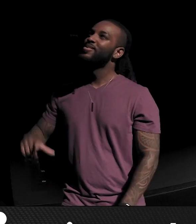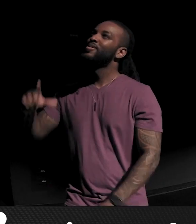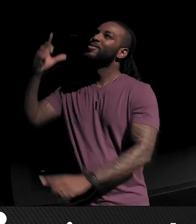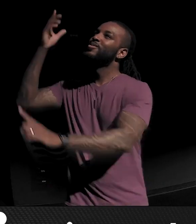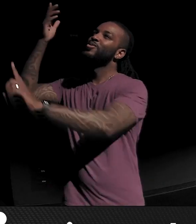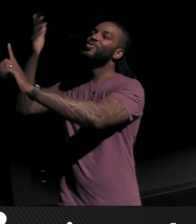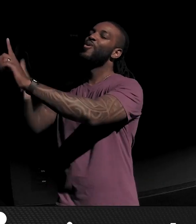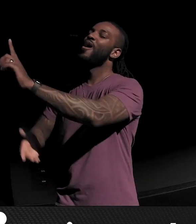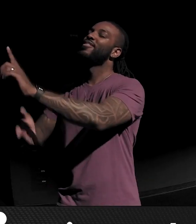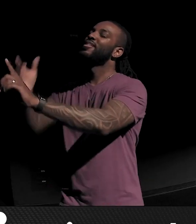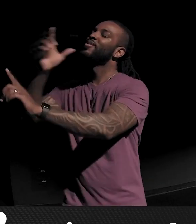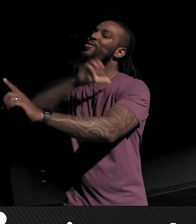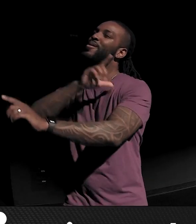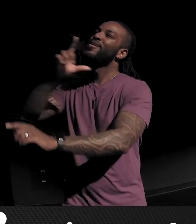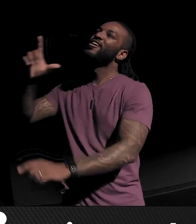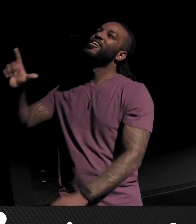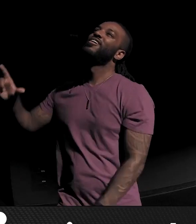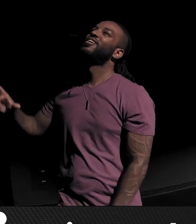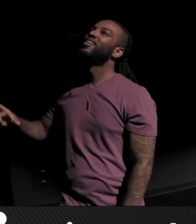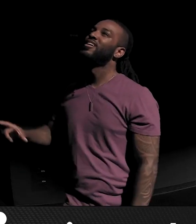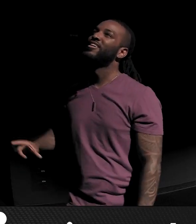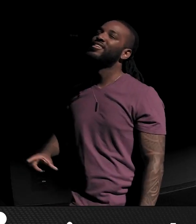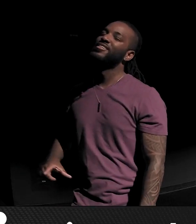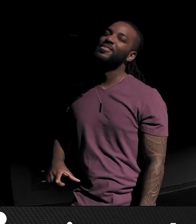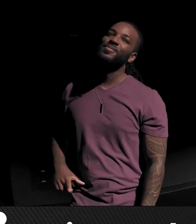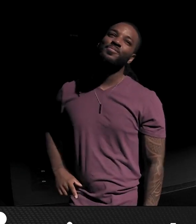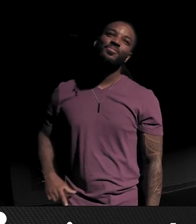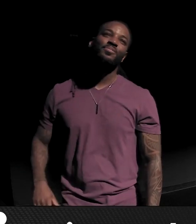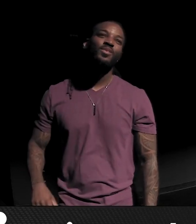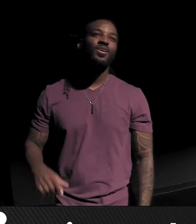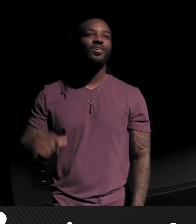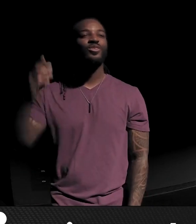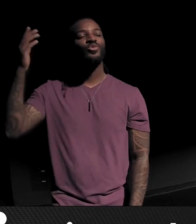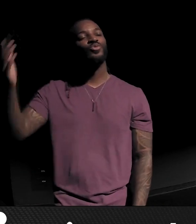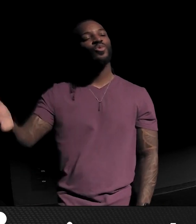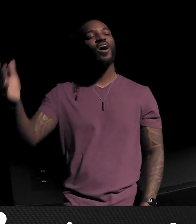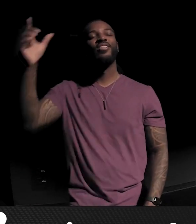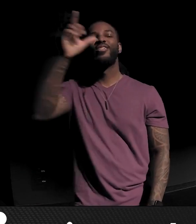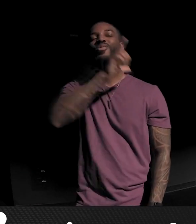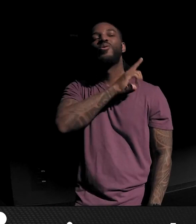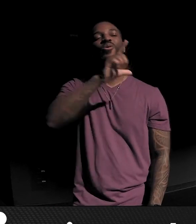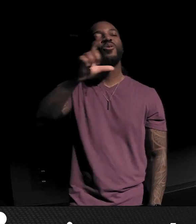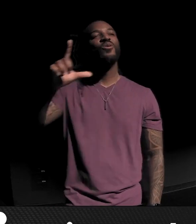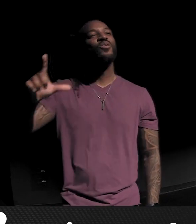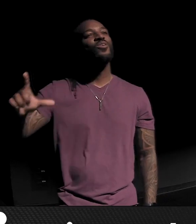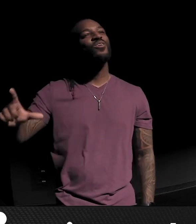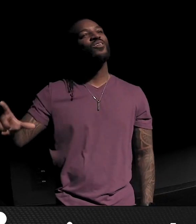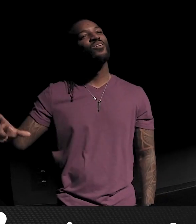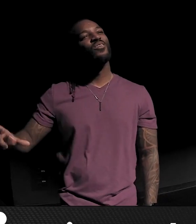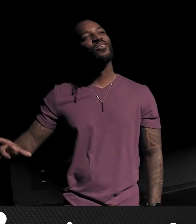Oh, you are the Lord. I sing, you are the